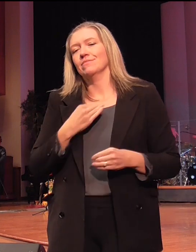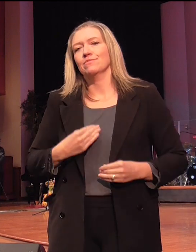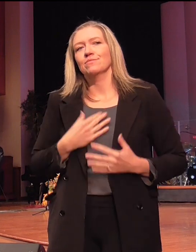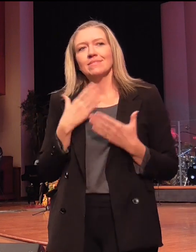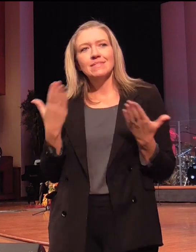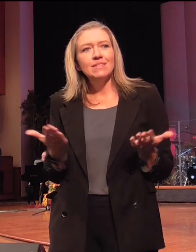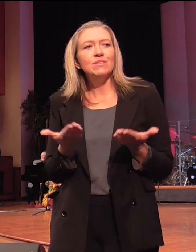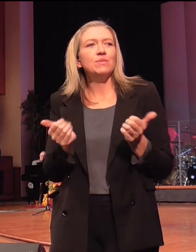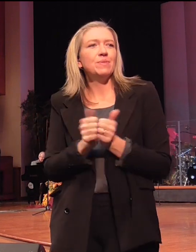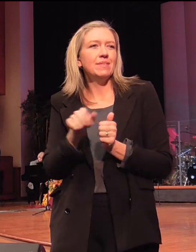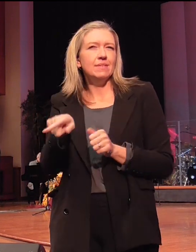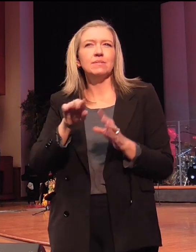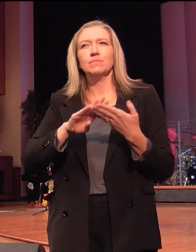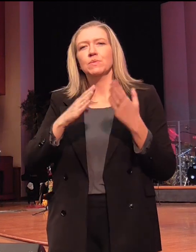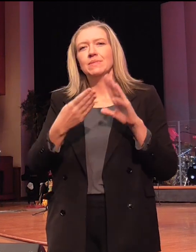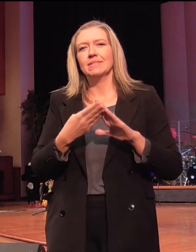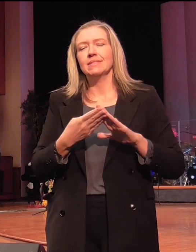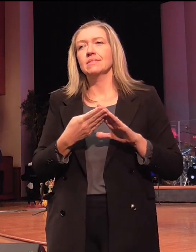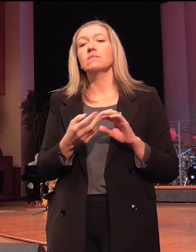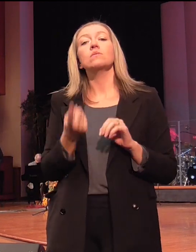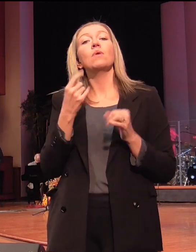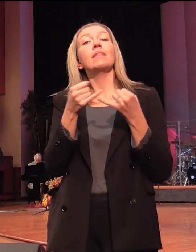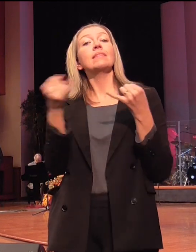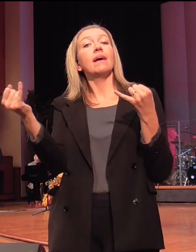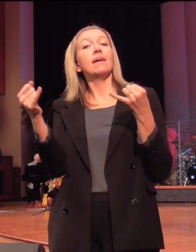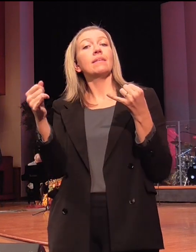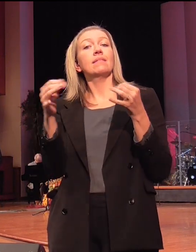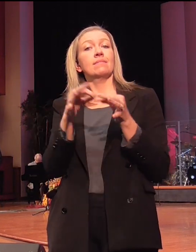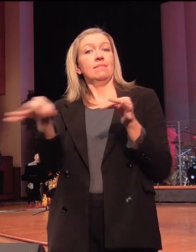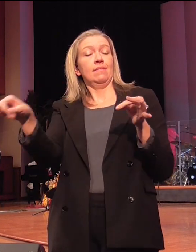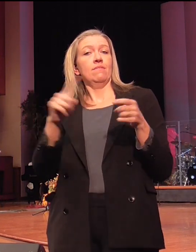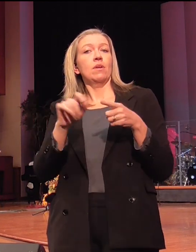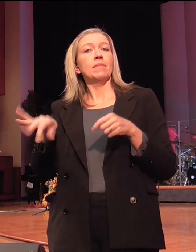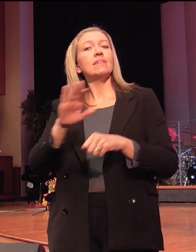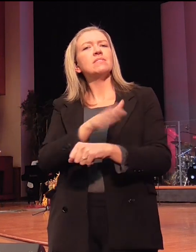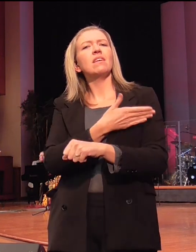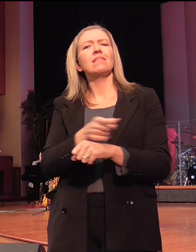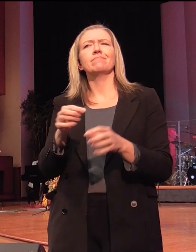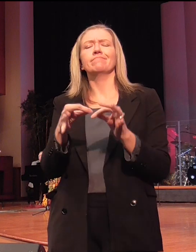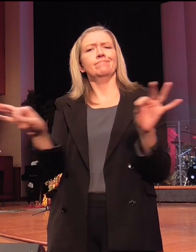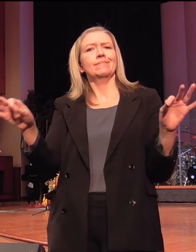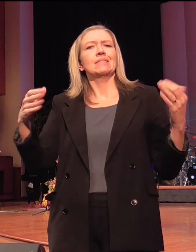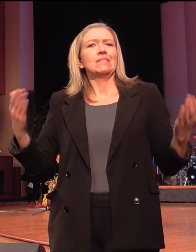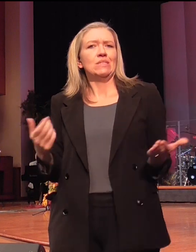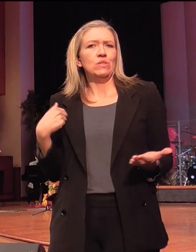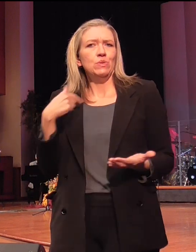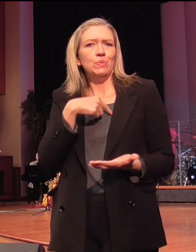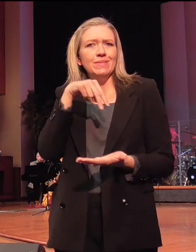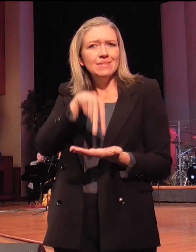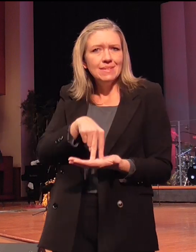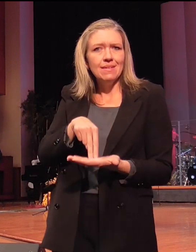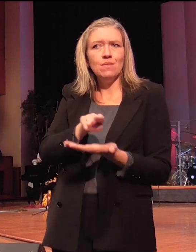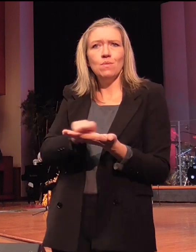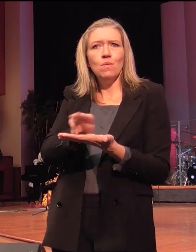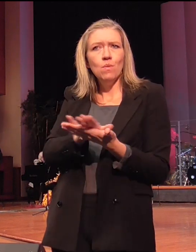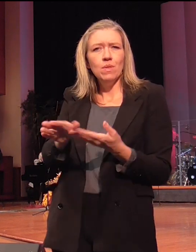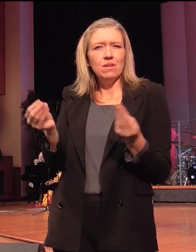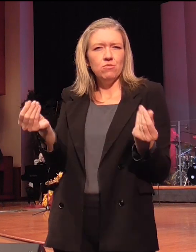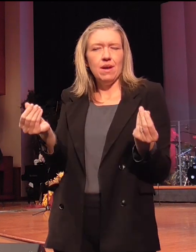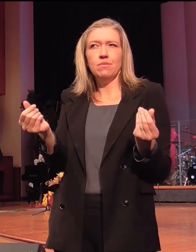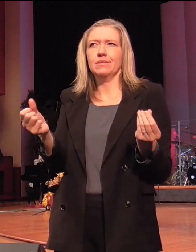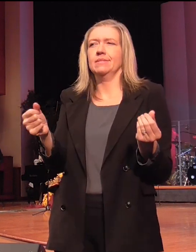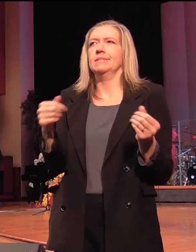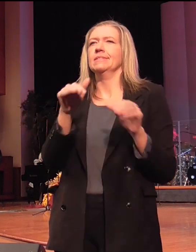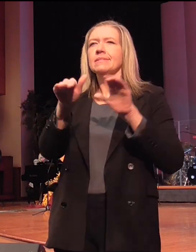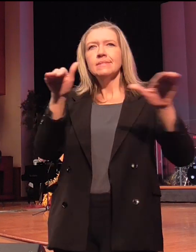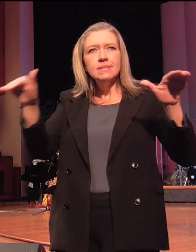in community. One of the lines from that song that I just love is, "Here we stand on holy ground." And so I just want to remind us to